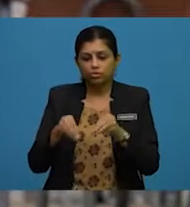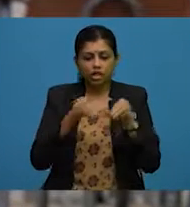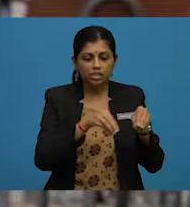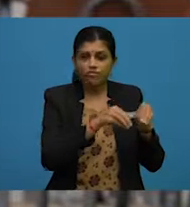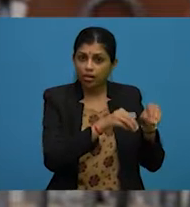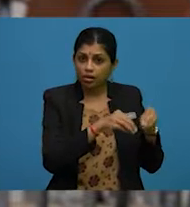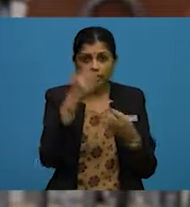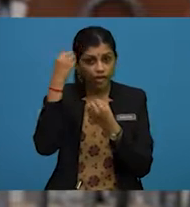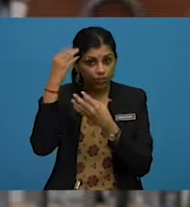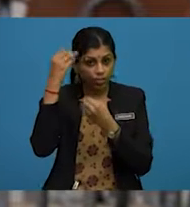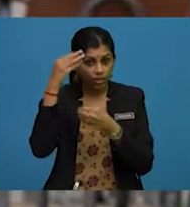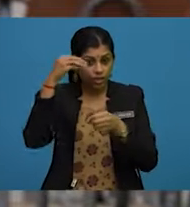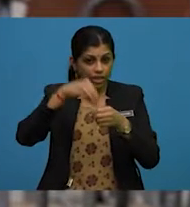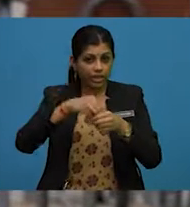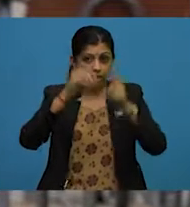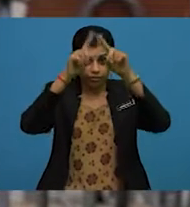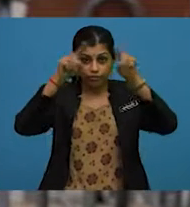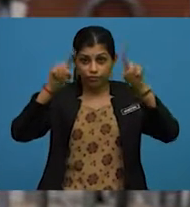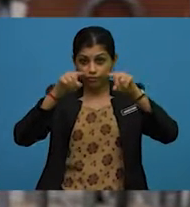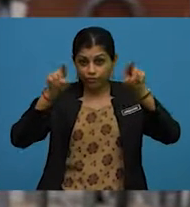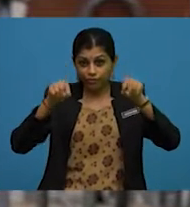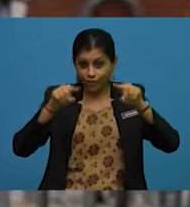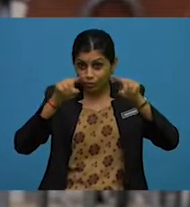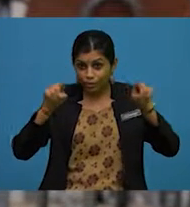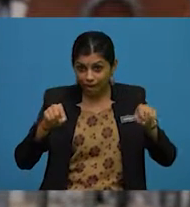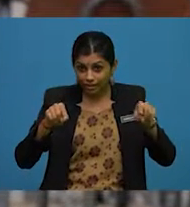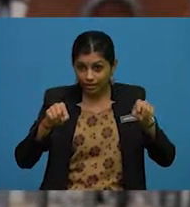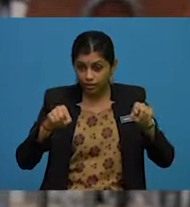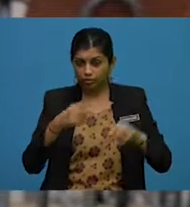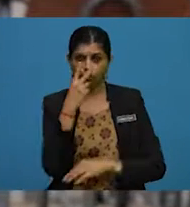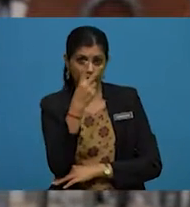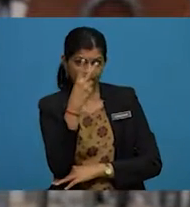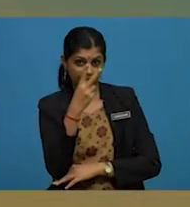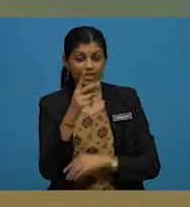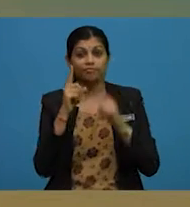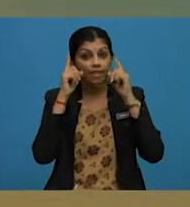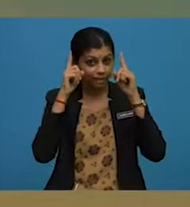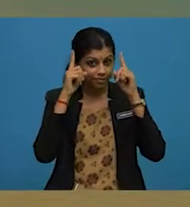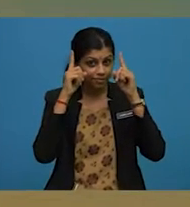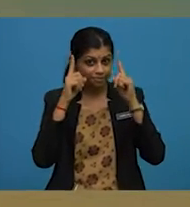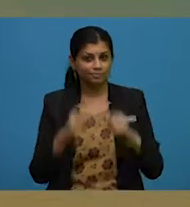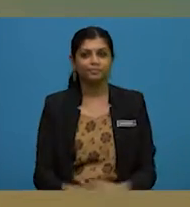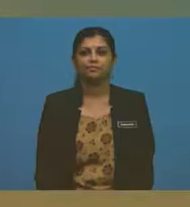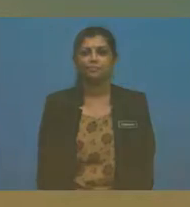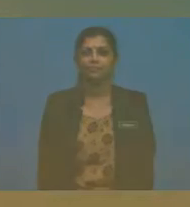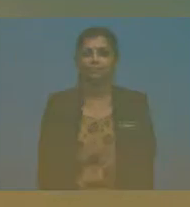information into a flowchart, this is what it will look like.